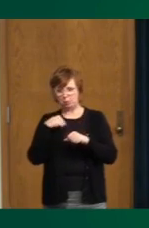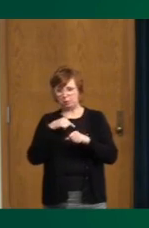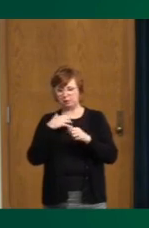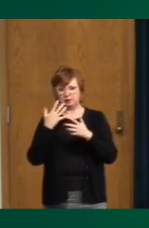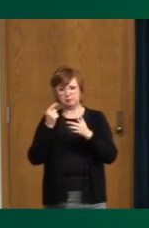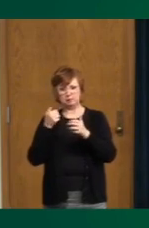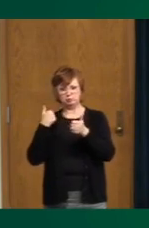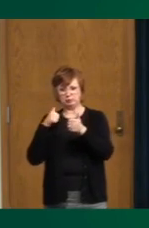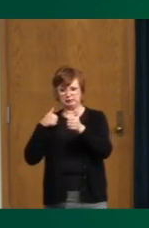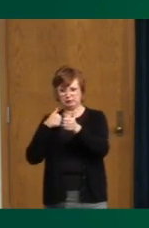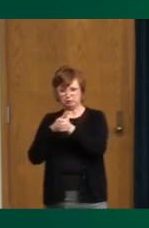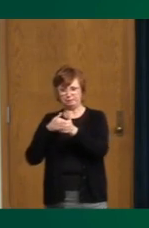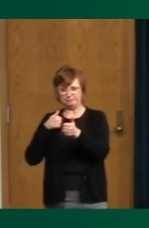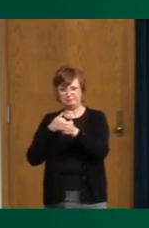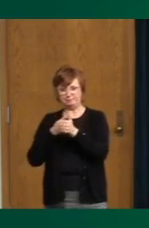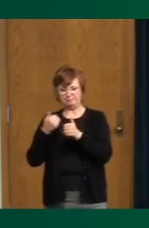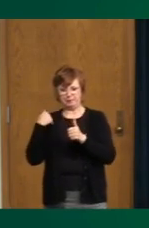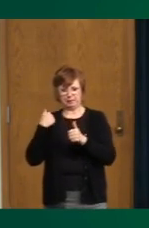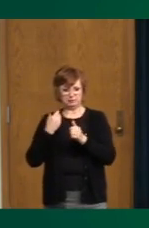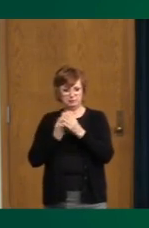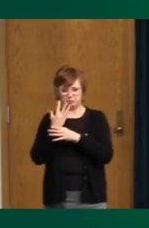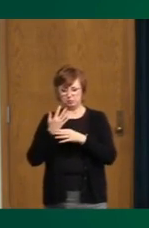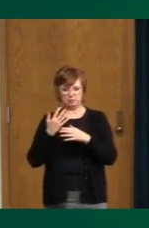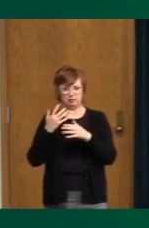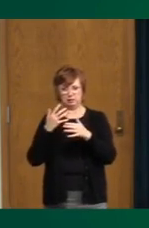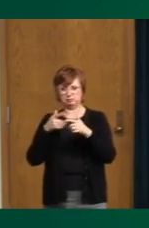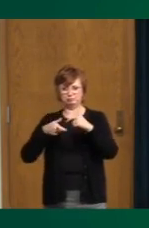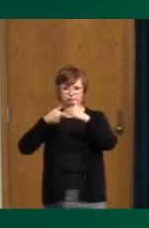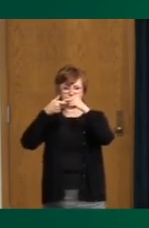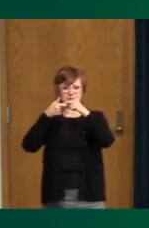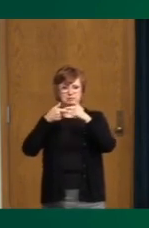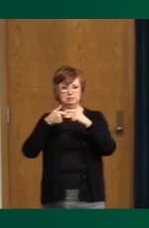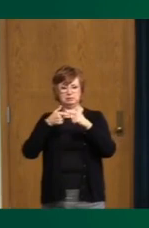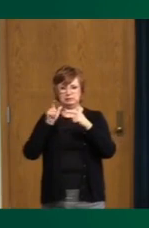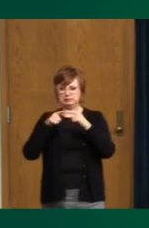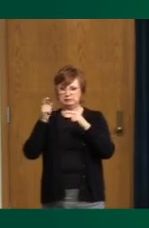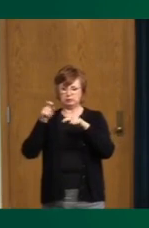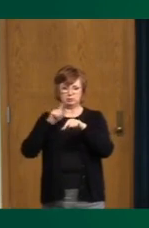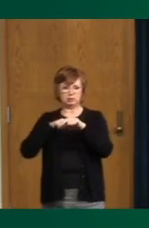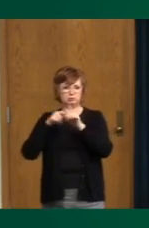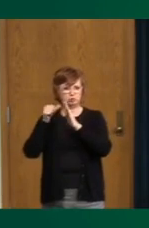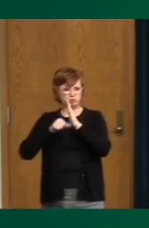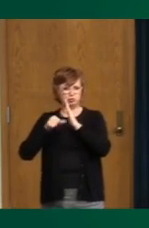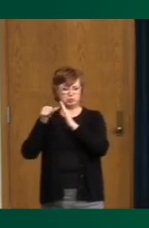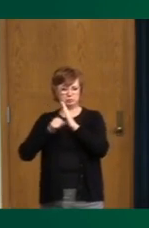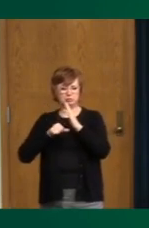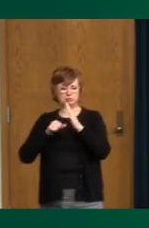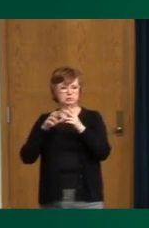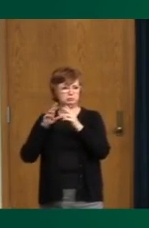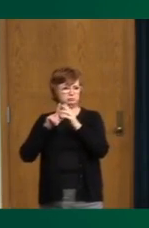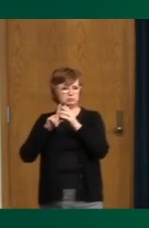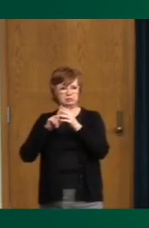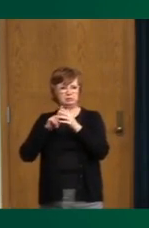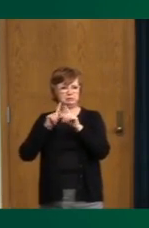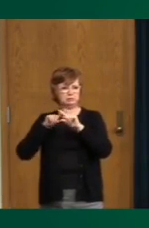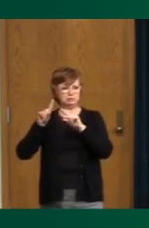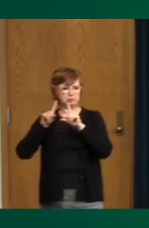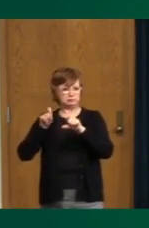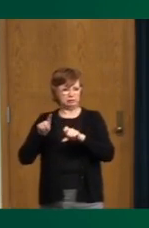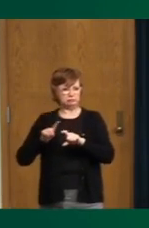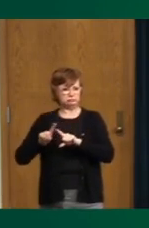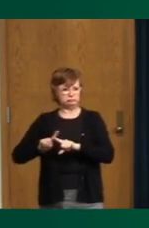of those surgeries and diagnostics as we possibly can. We are trying to conduct as